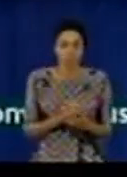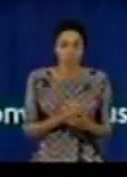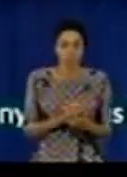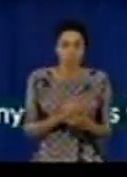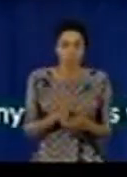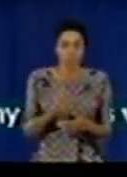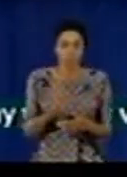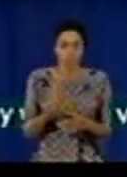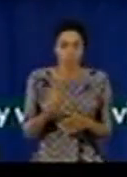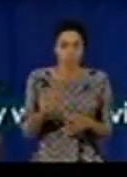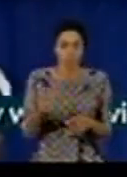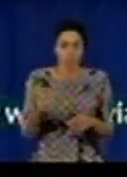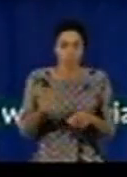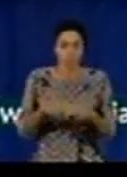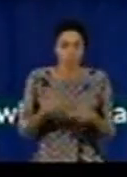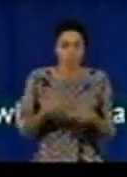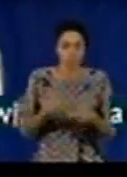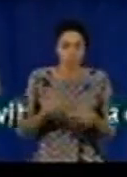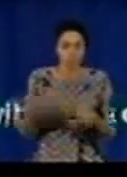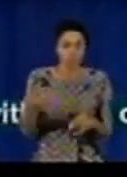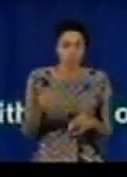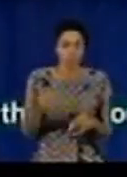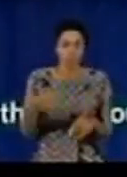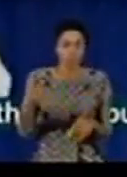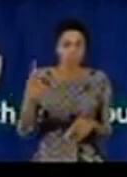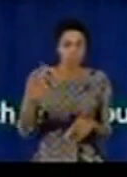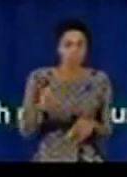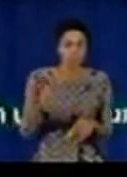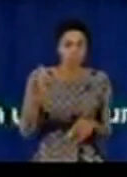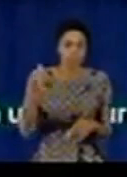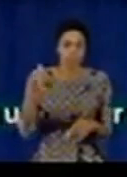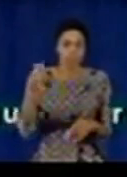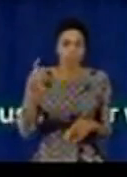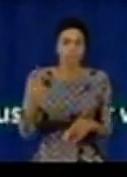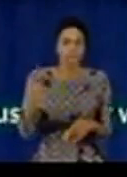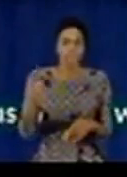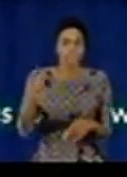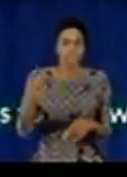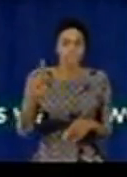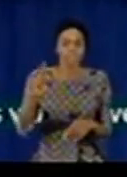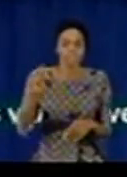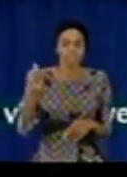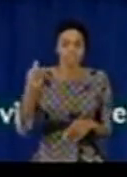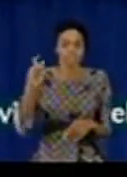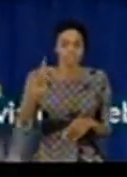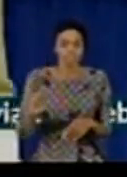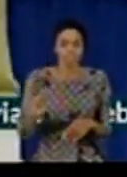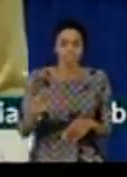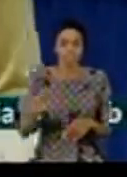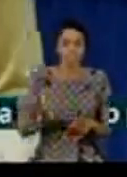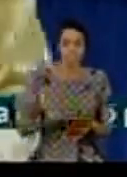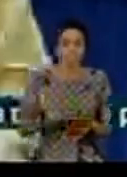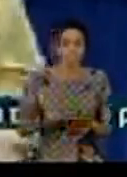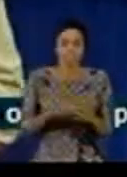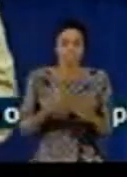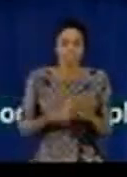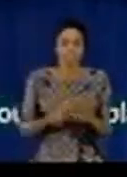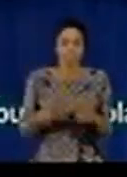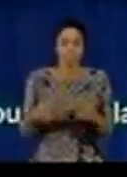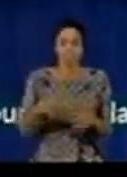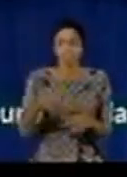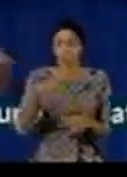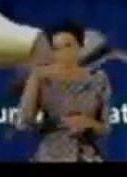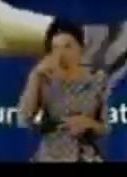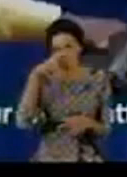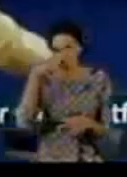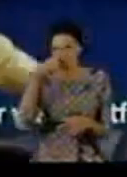was a rat pool. My wife will sweep it out every day, every midnight. The pool will be there. I didn't have time for it. Finally, on where